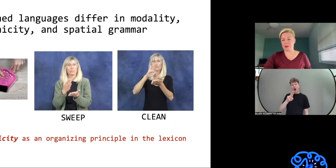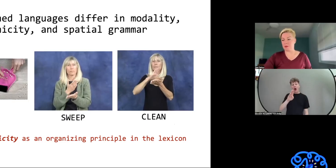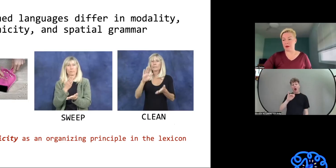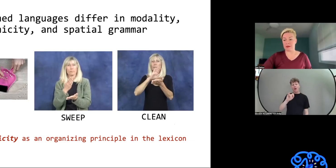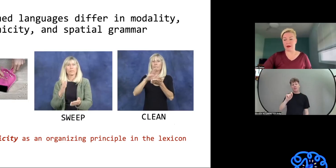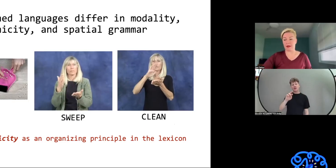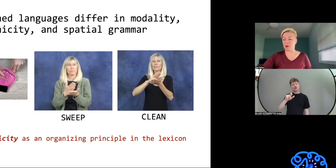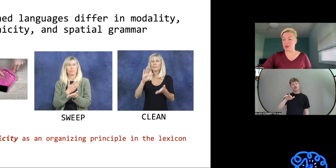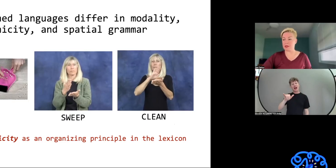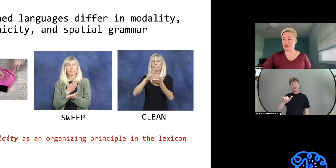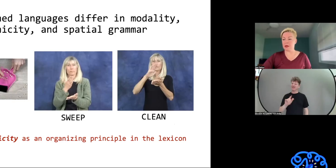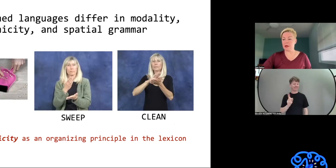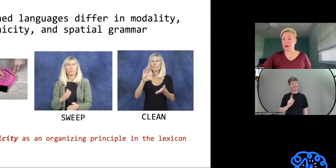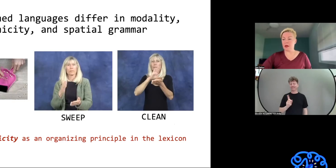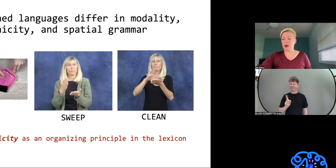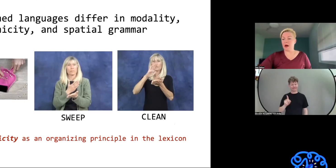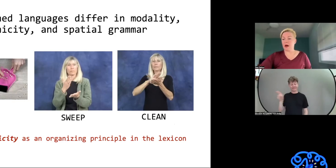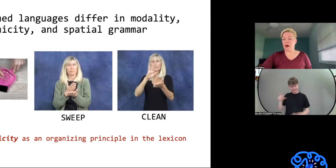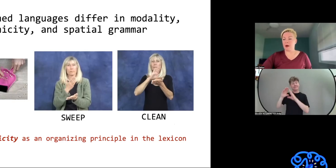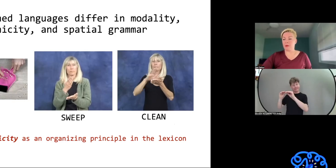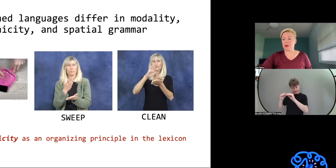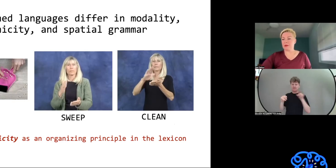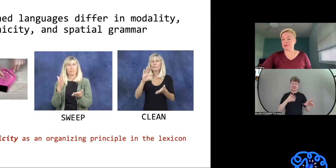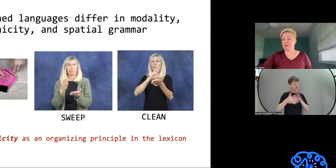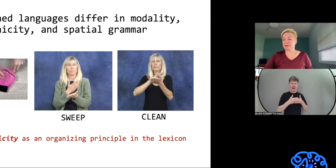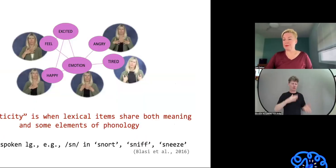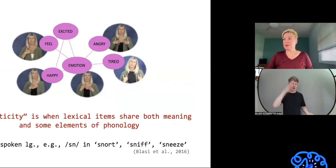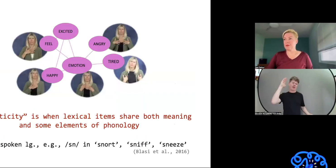in sign languages.